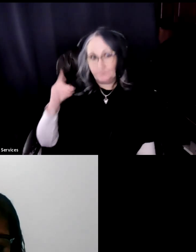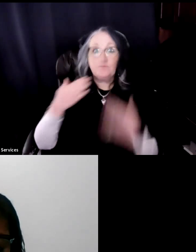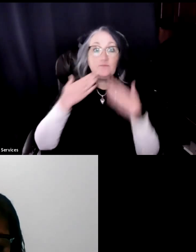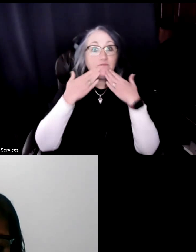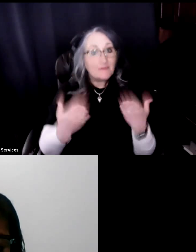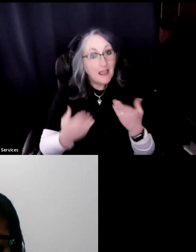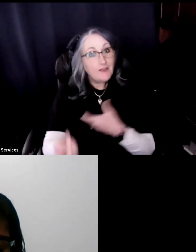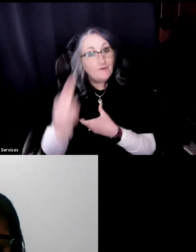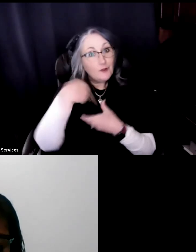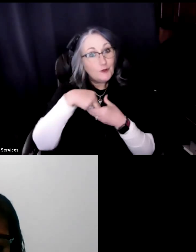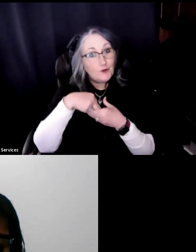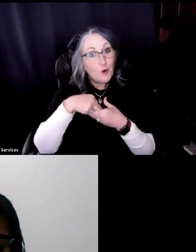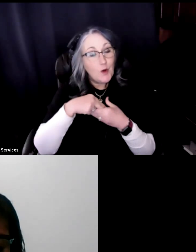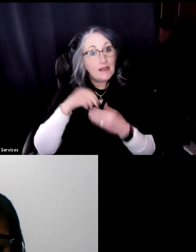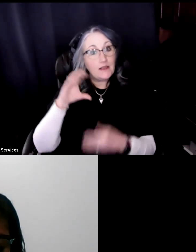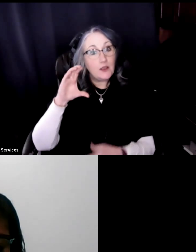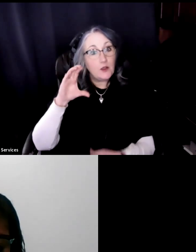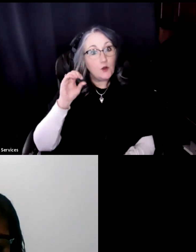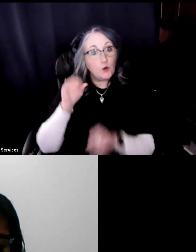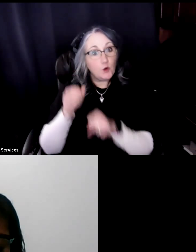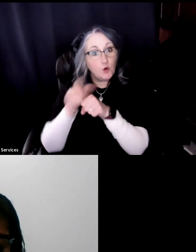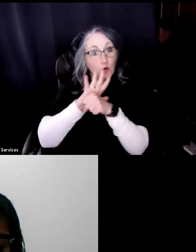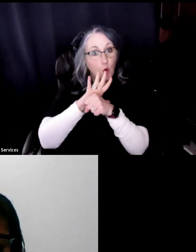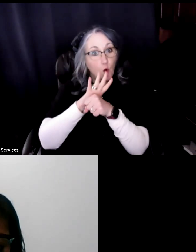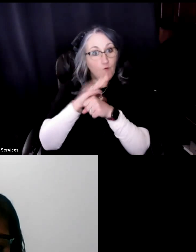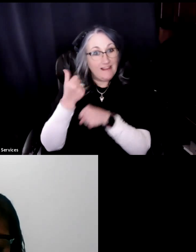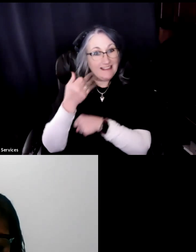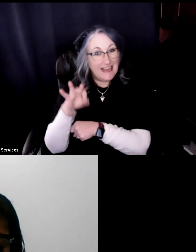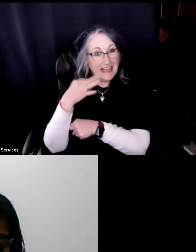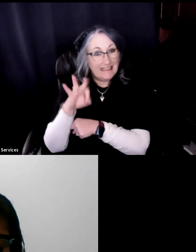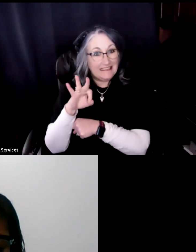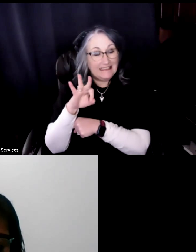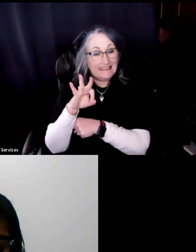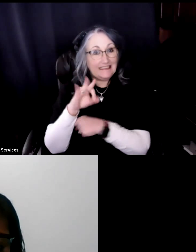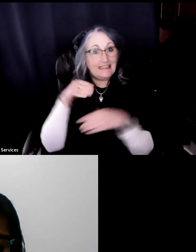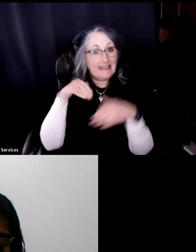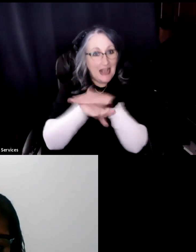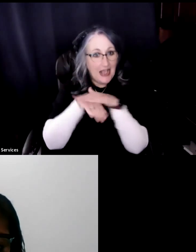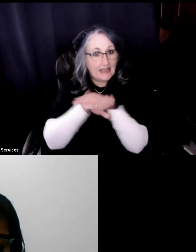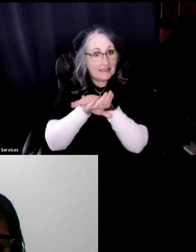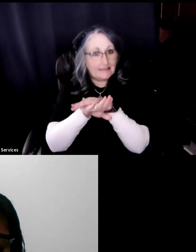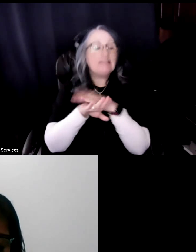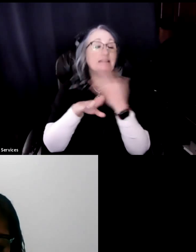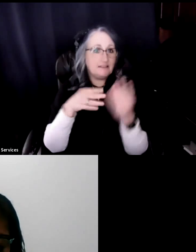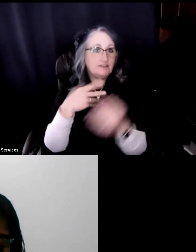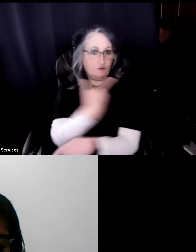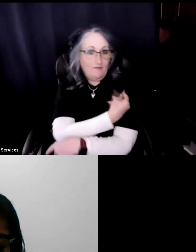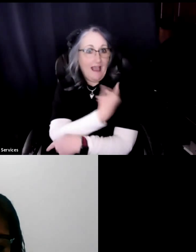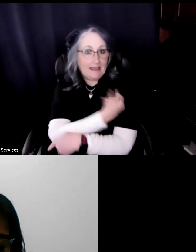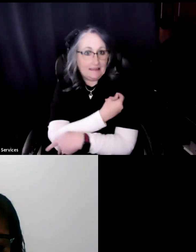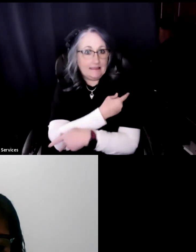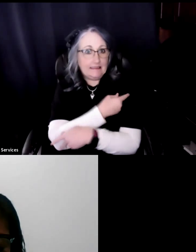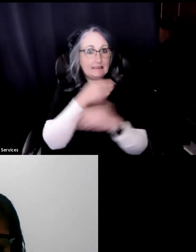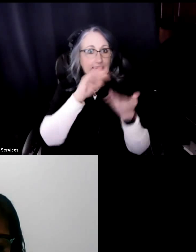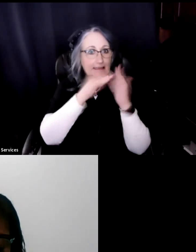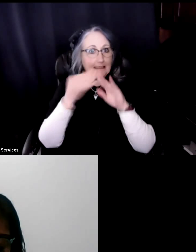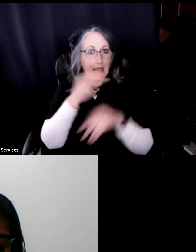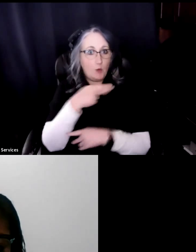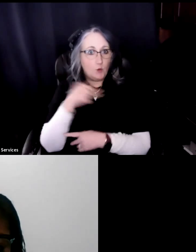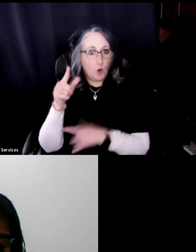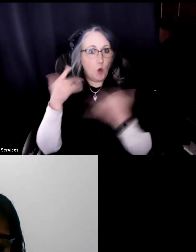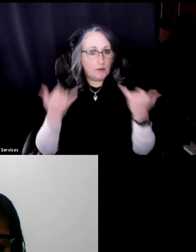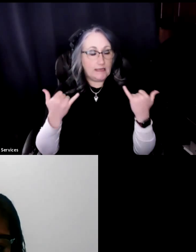town hall today. Before we get started, I just want to do a brief access check. So first, for those of you joining us